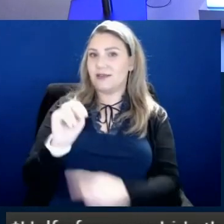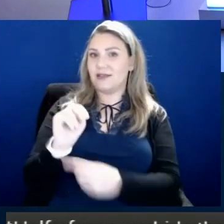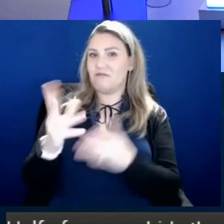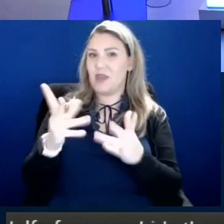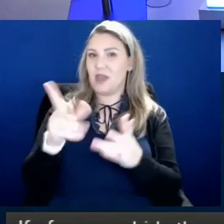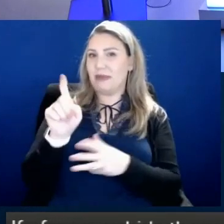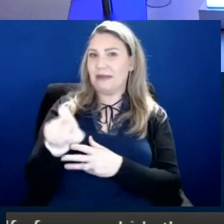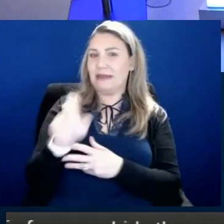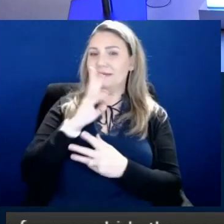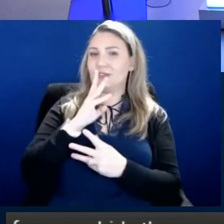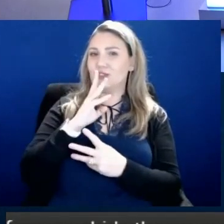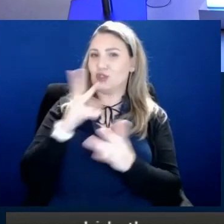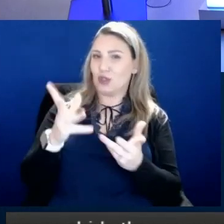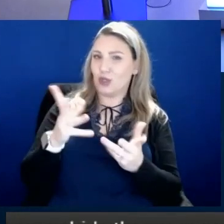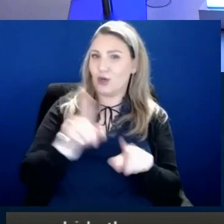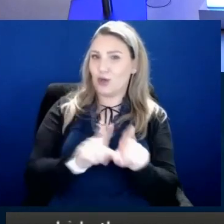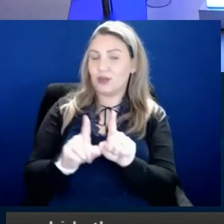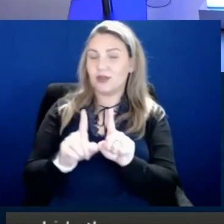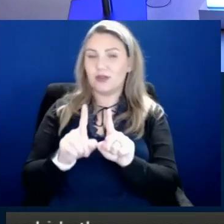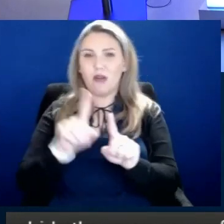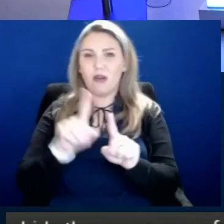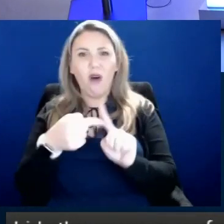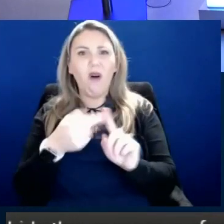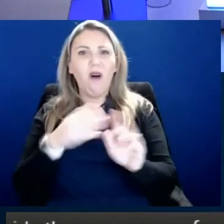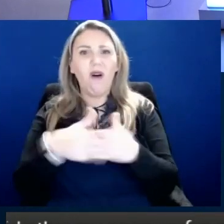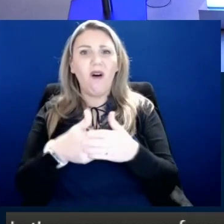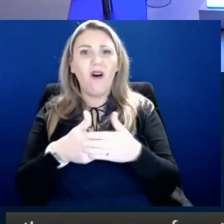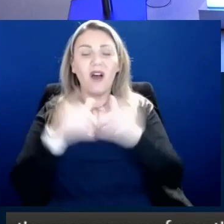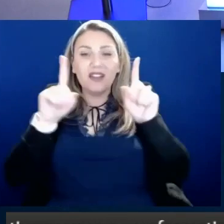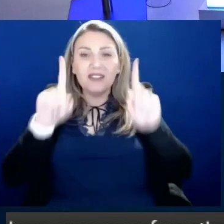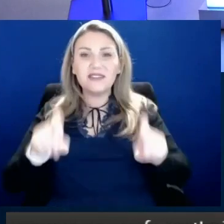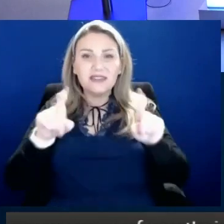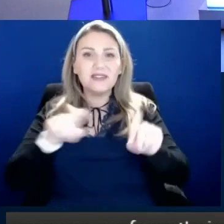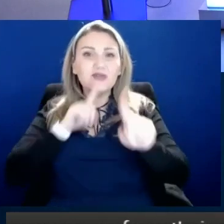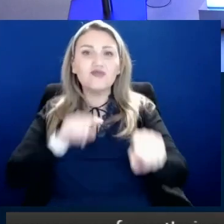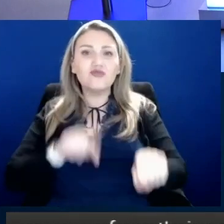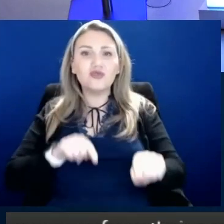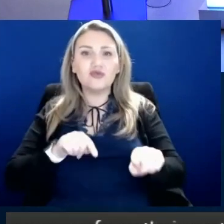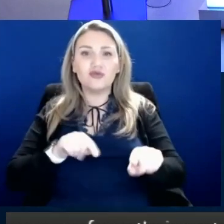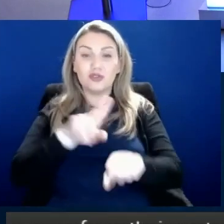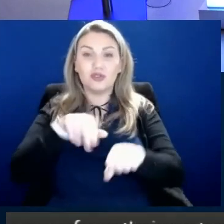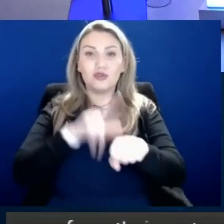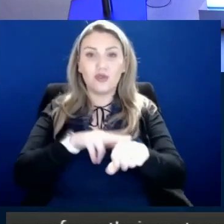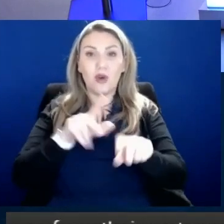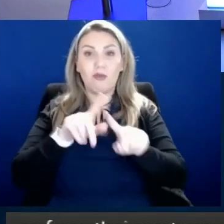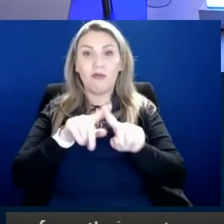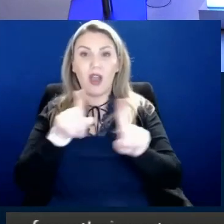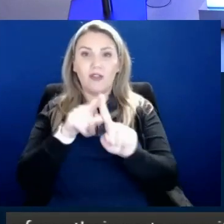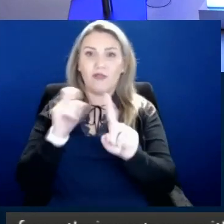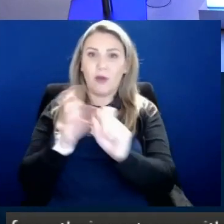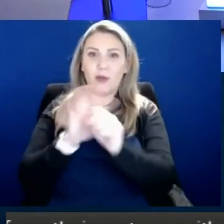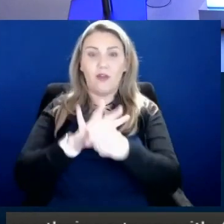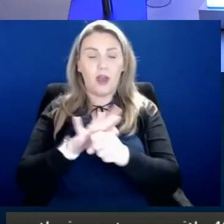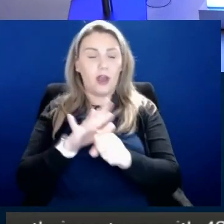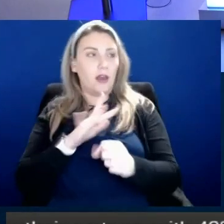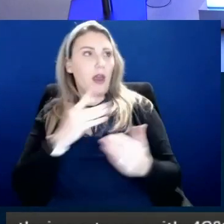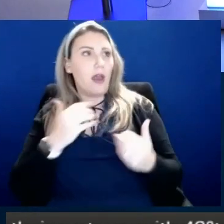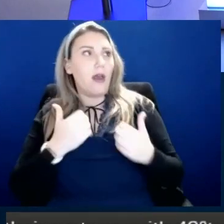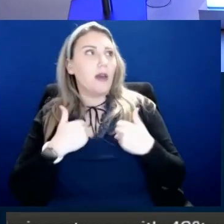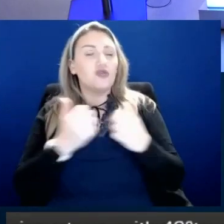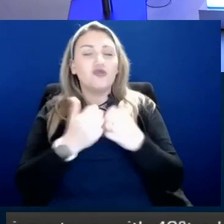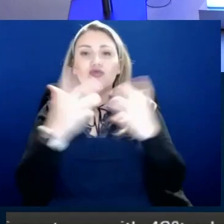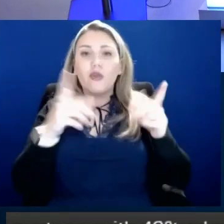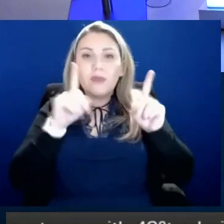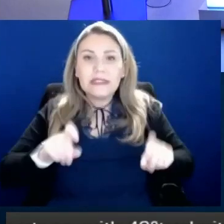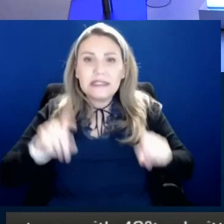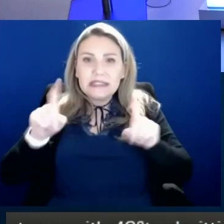test results come back as normal and we're told that it's just from the COVID you had? I have had so many tests. I've seen so many doctors. I've been told to